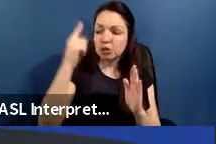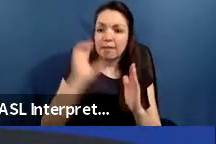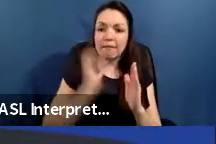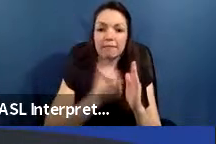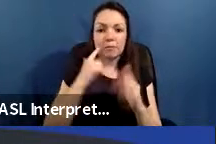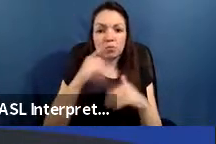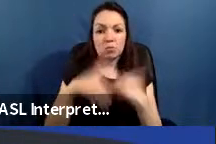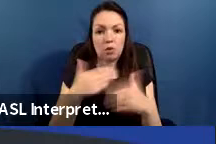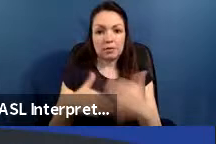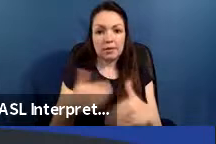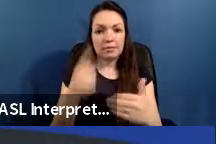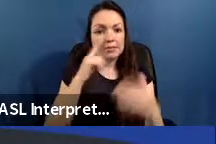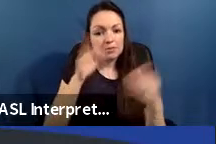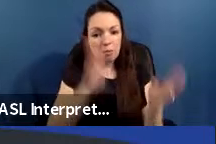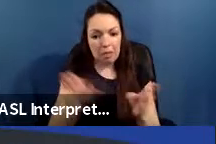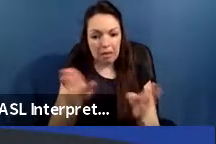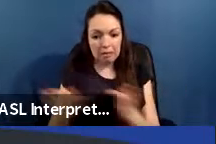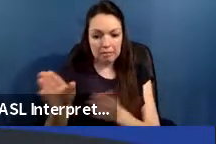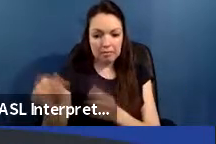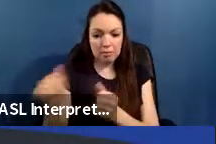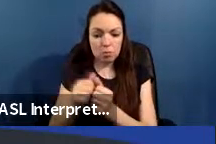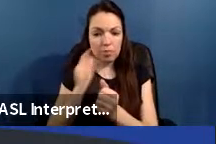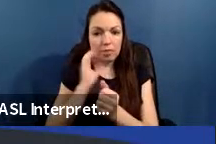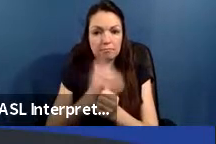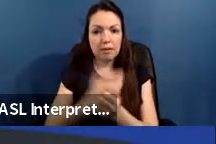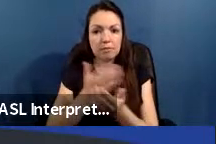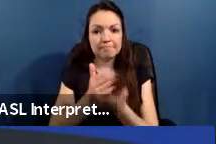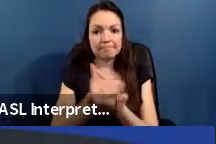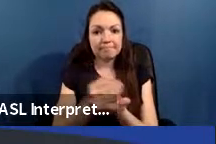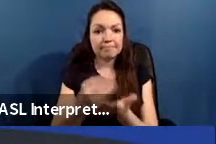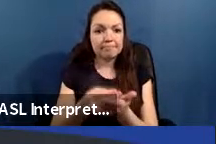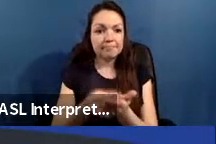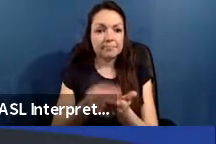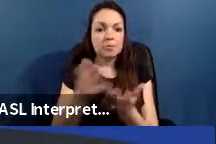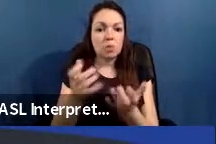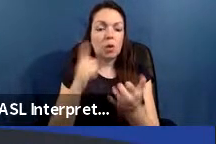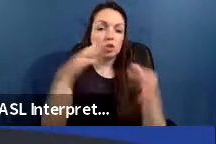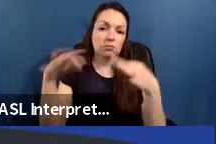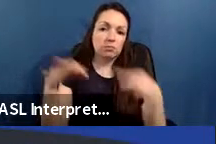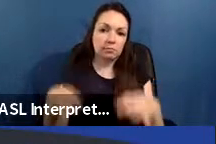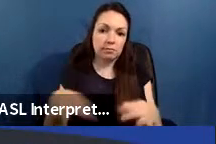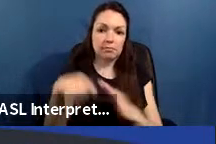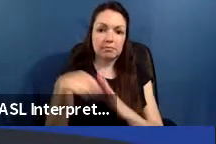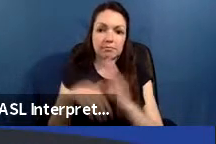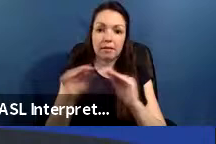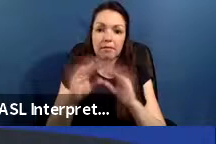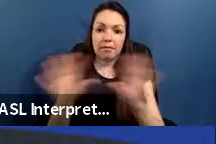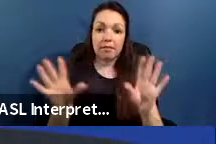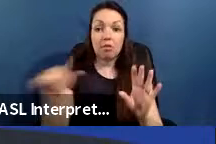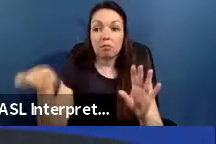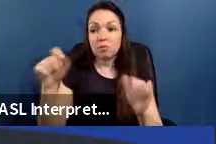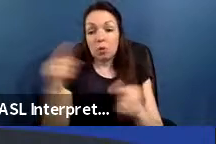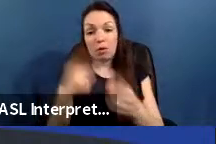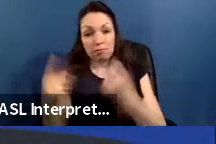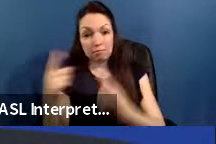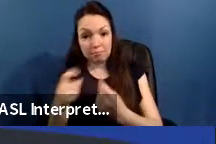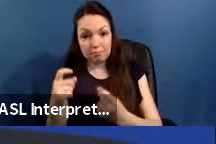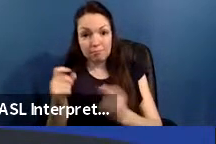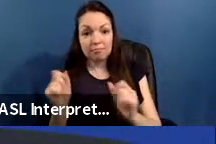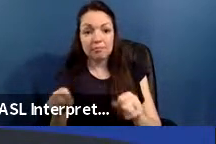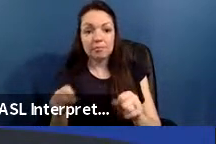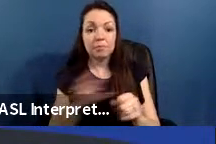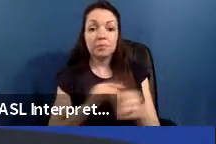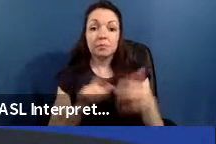So we hope that we will continue to provide clarity for you all and give you an opportunity to continue to ask us questions. And then finally,